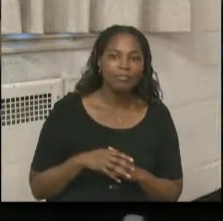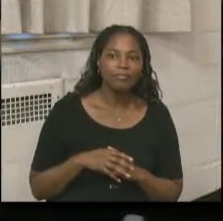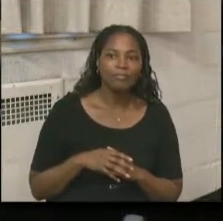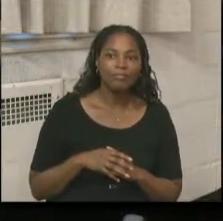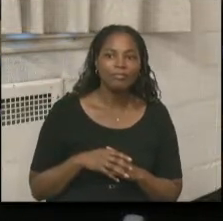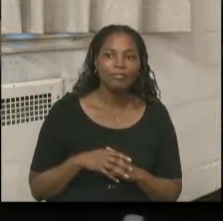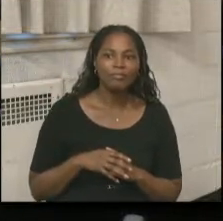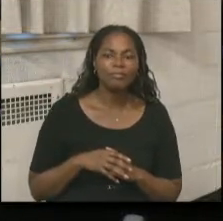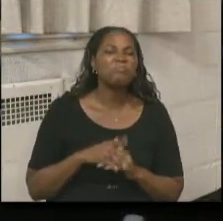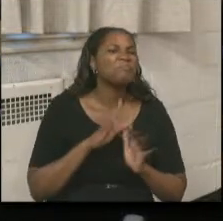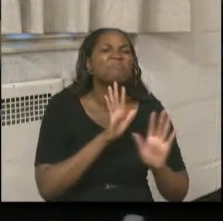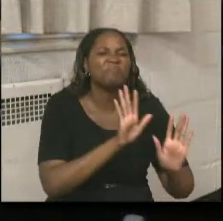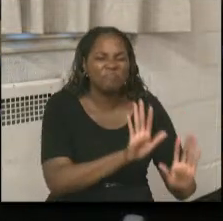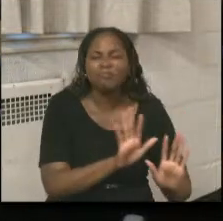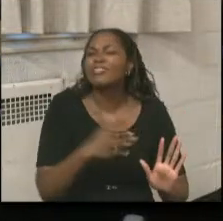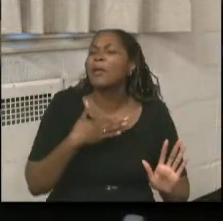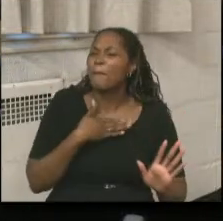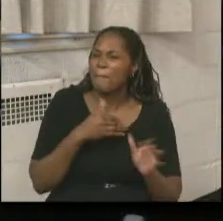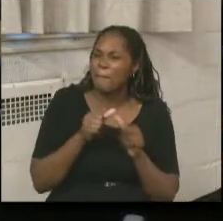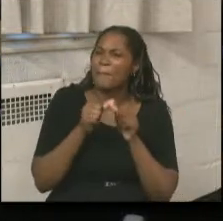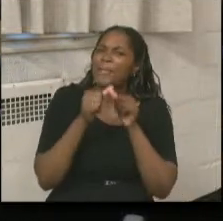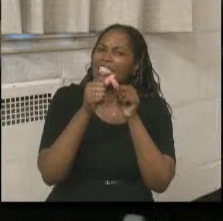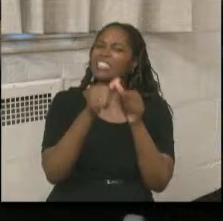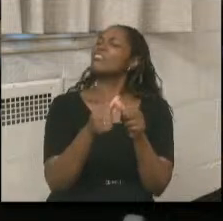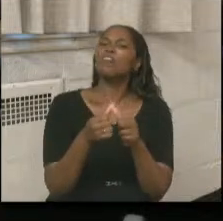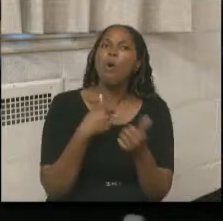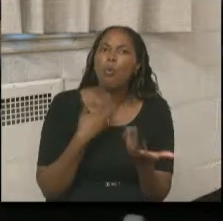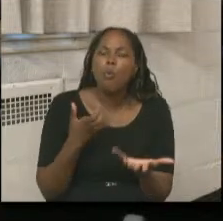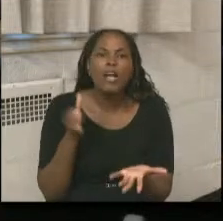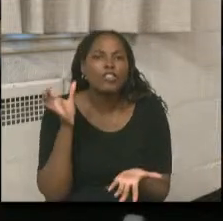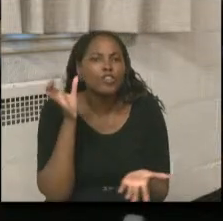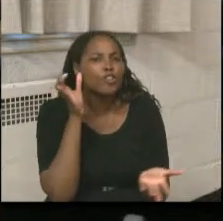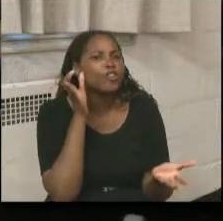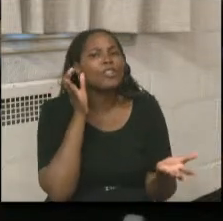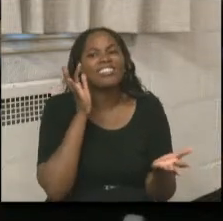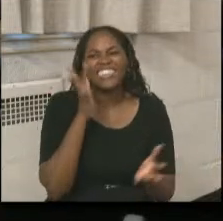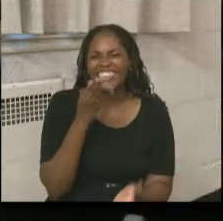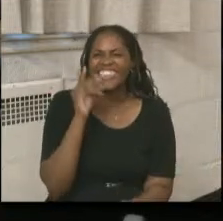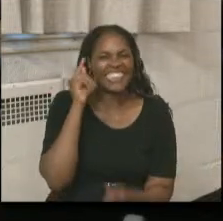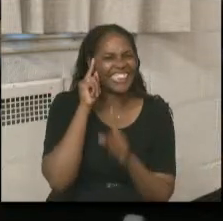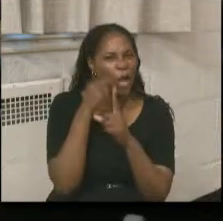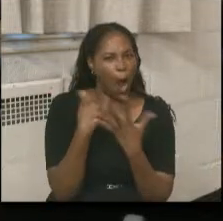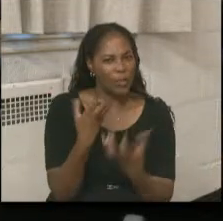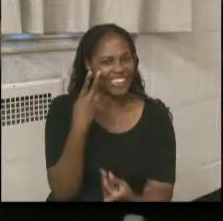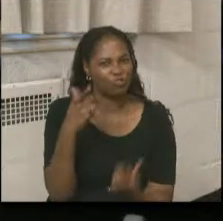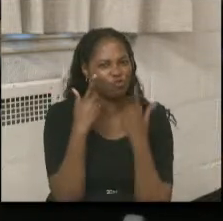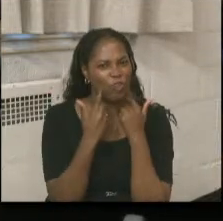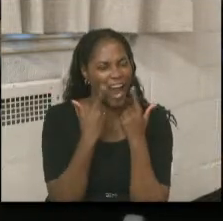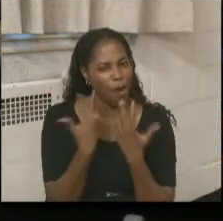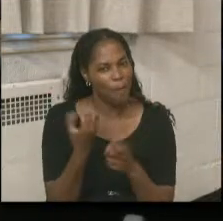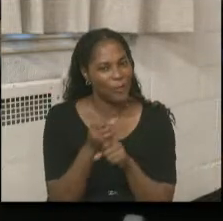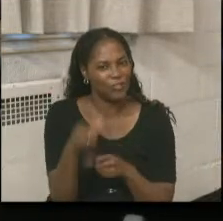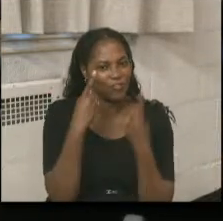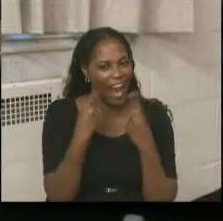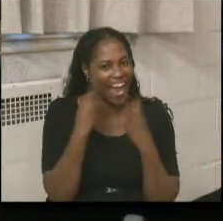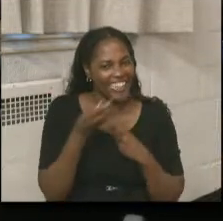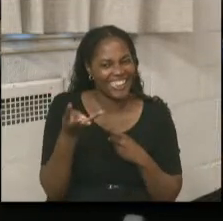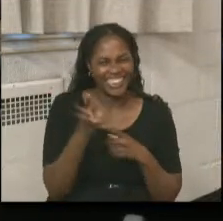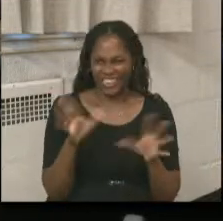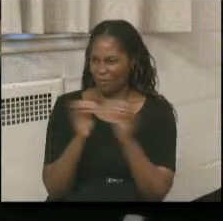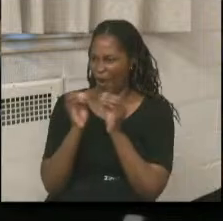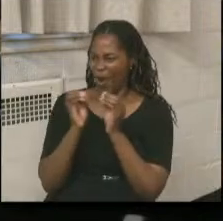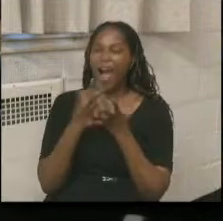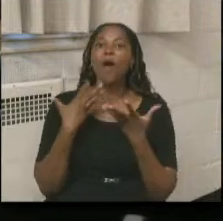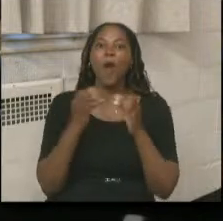Please continue. We would love to hear. We can do that before the awards. I just, I like tears. I'm trying to get it out of you guys. So let's do some awards.